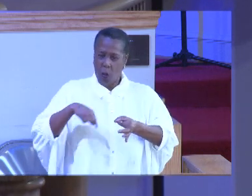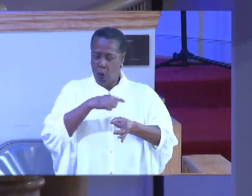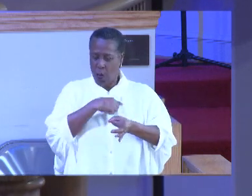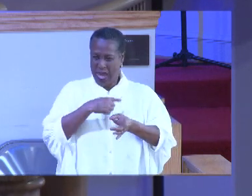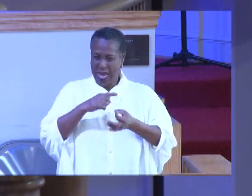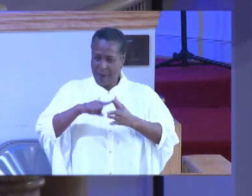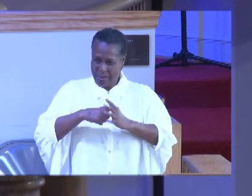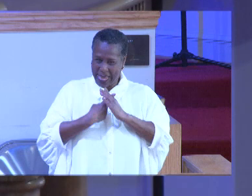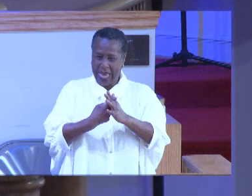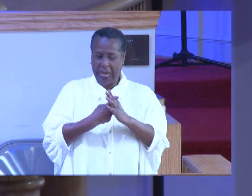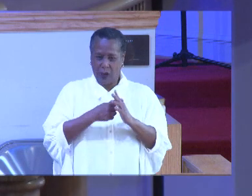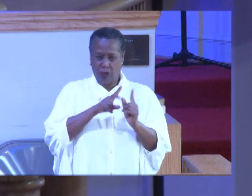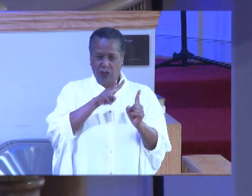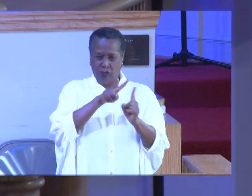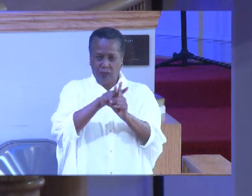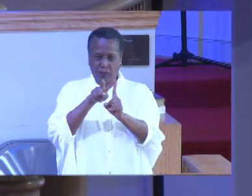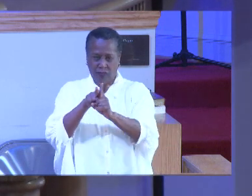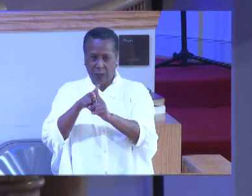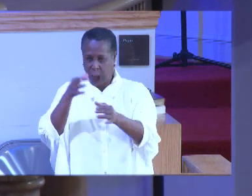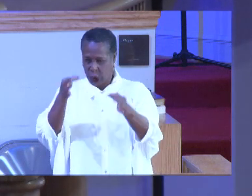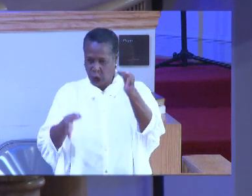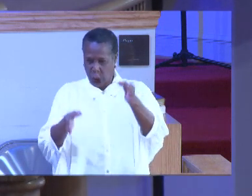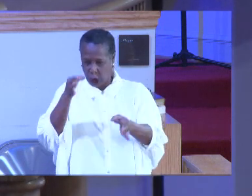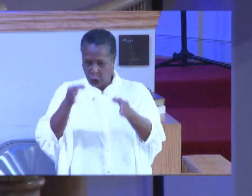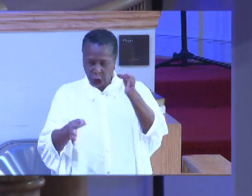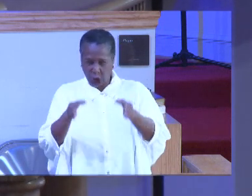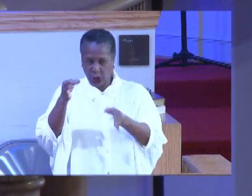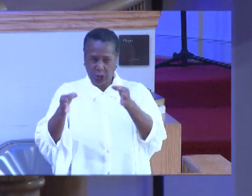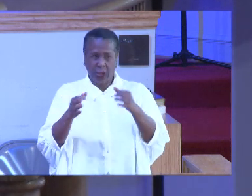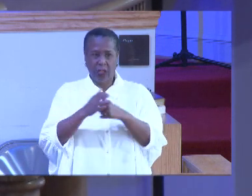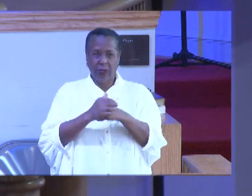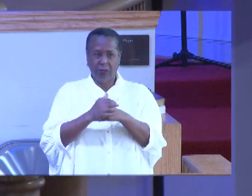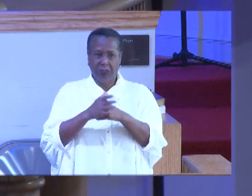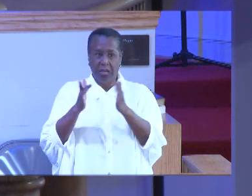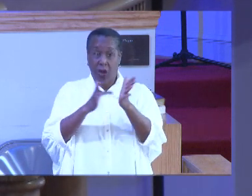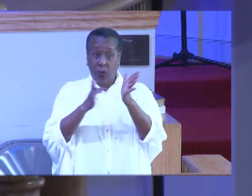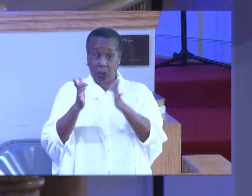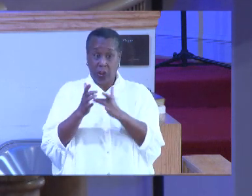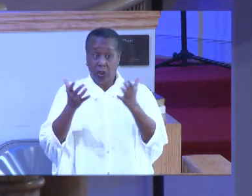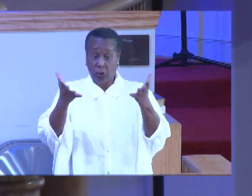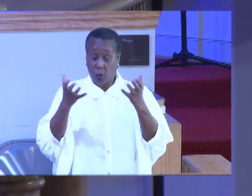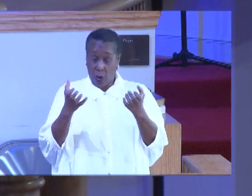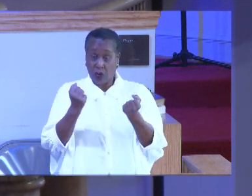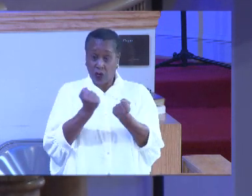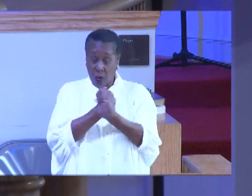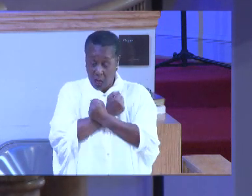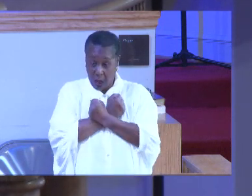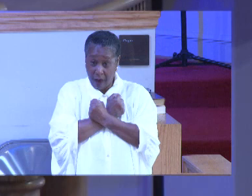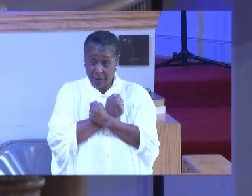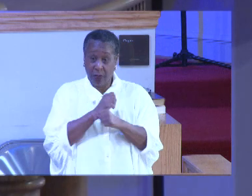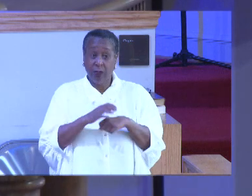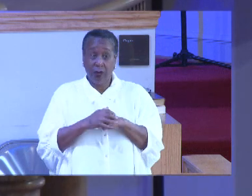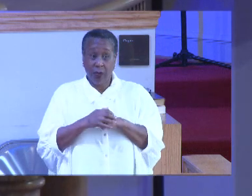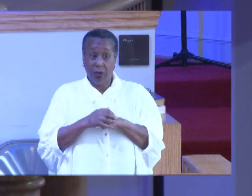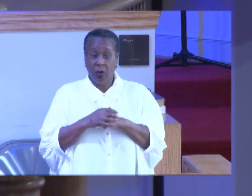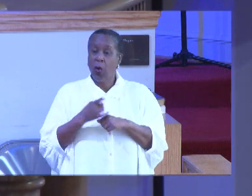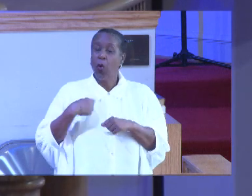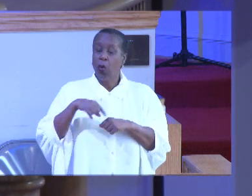people as judges to where Jesus wants to love,